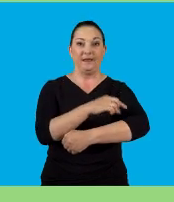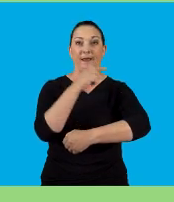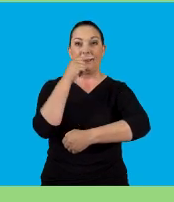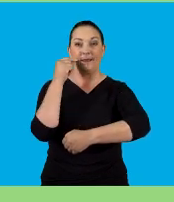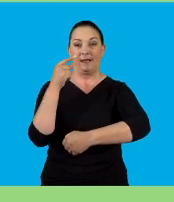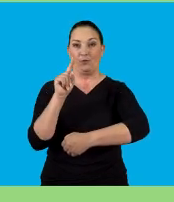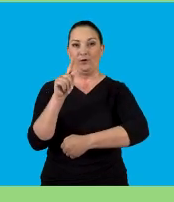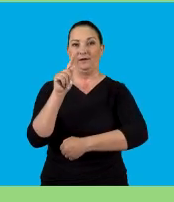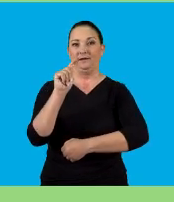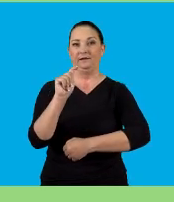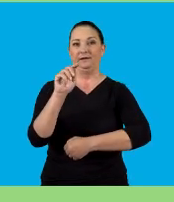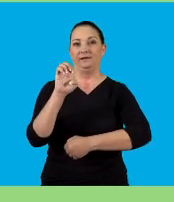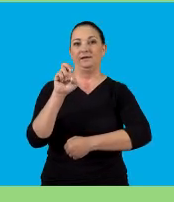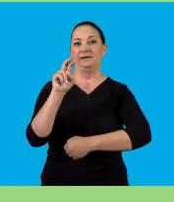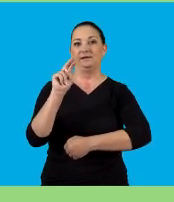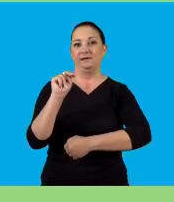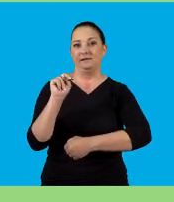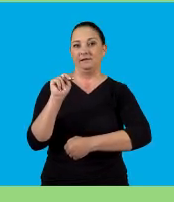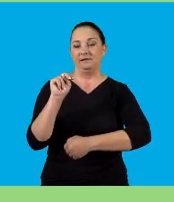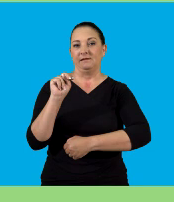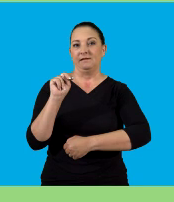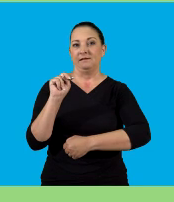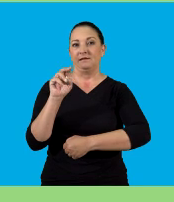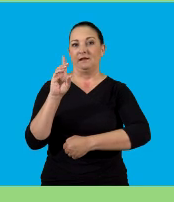and that is called a tendon.